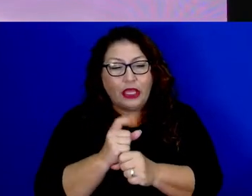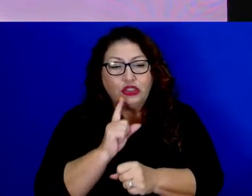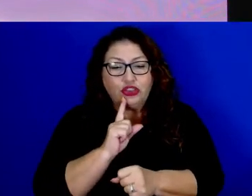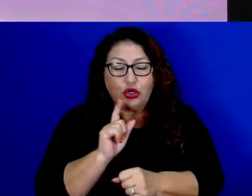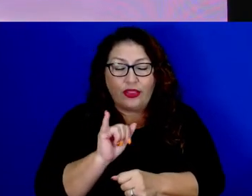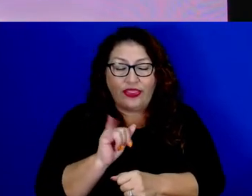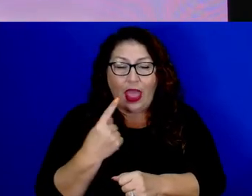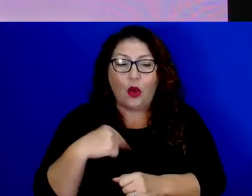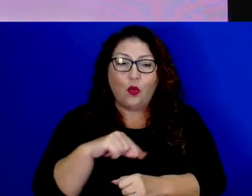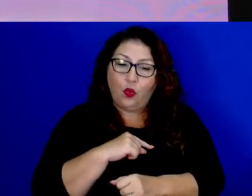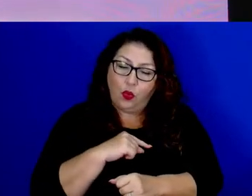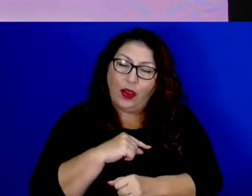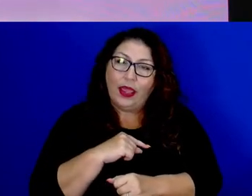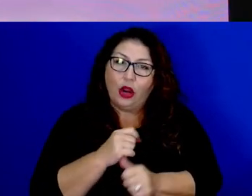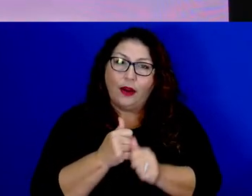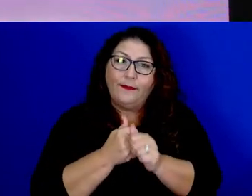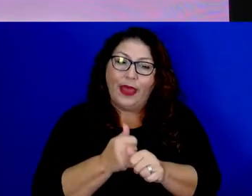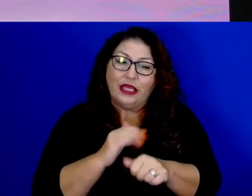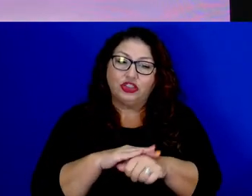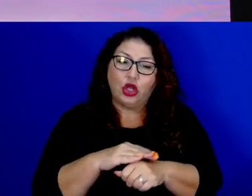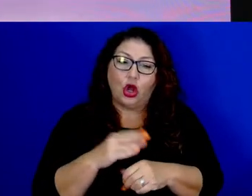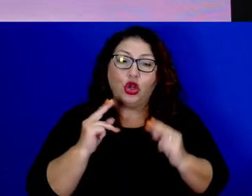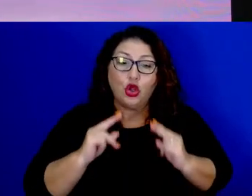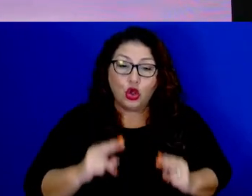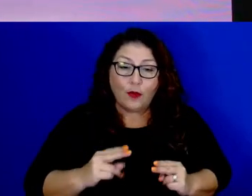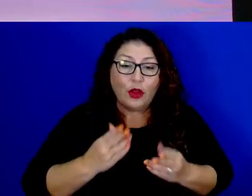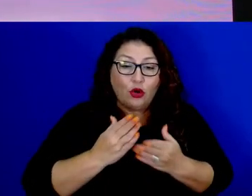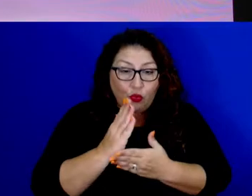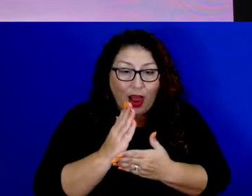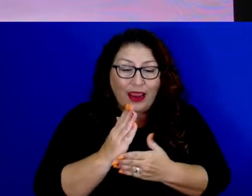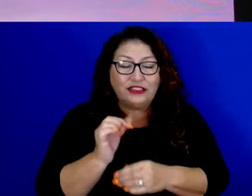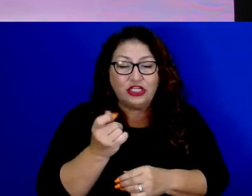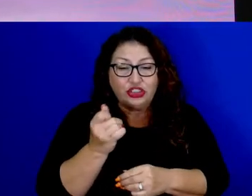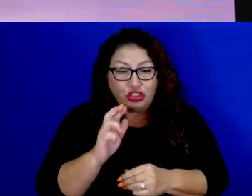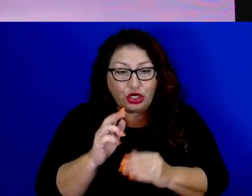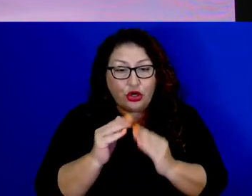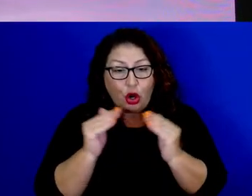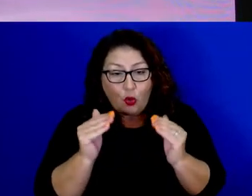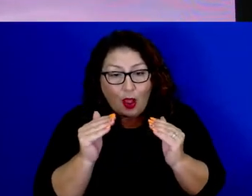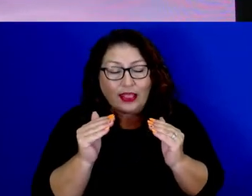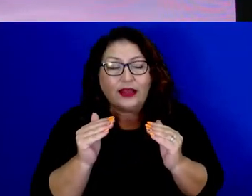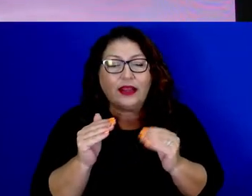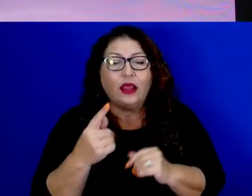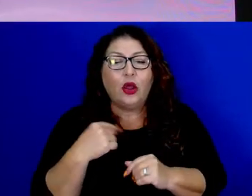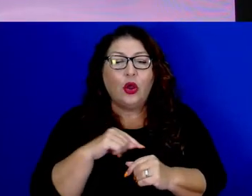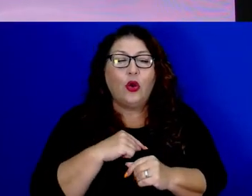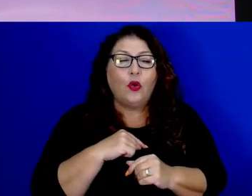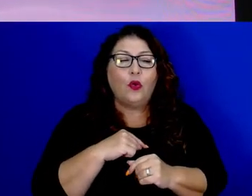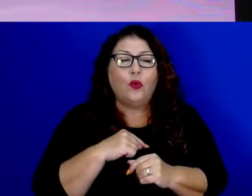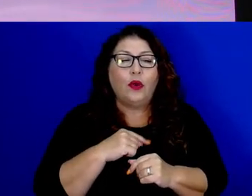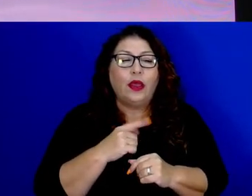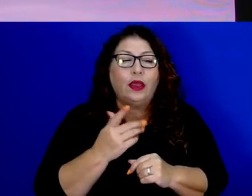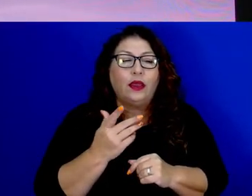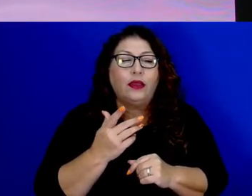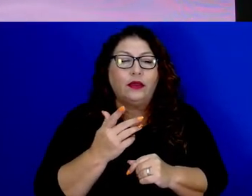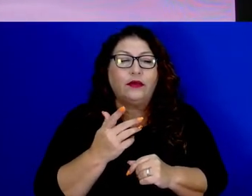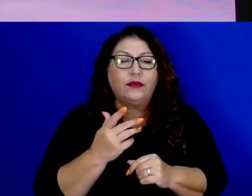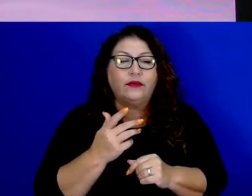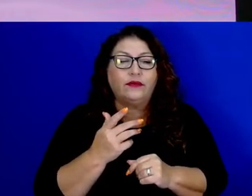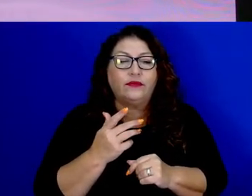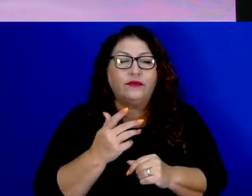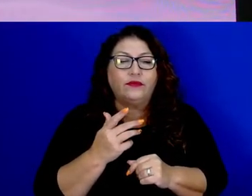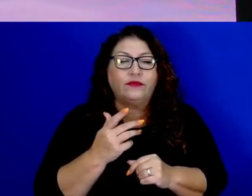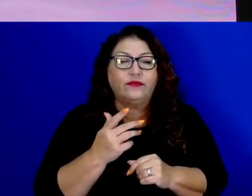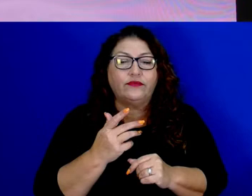on human rights, based on gender equality, and with our views on these fundamental rights that